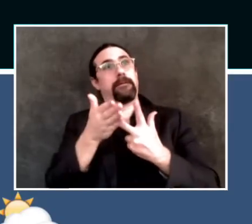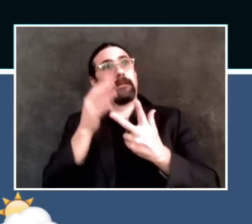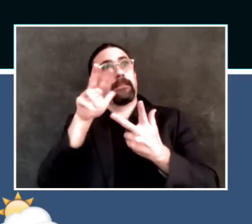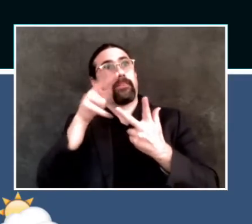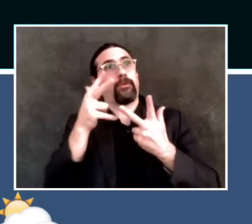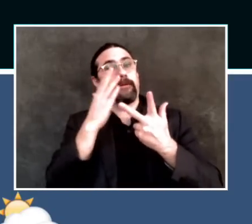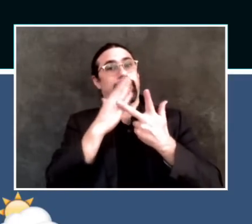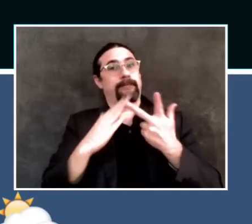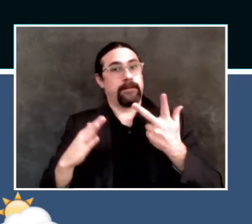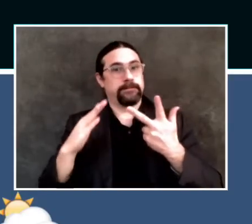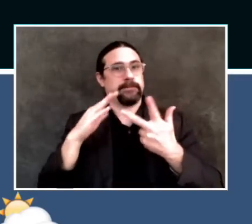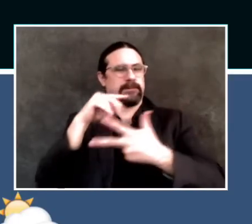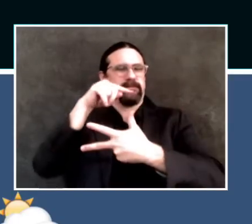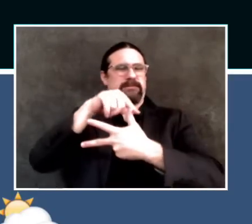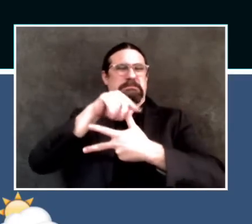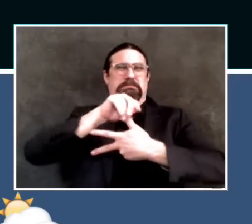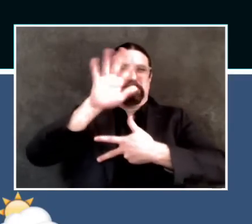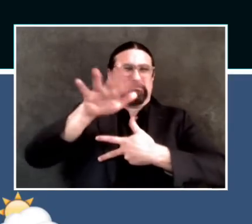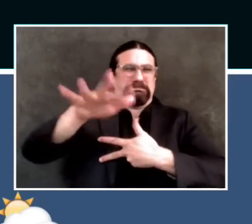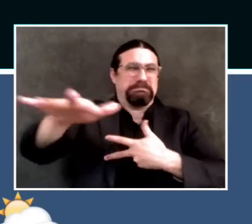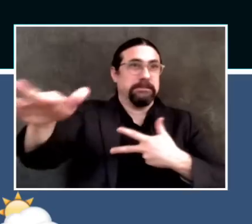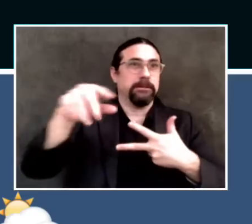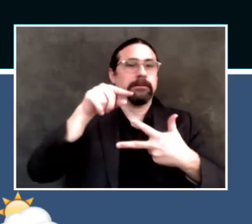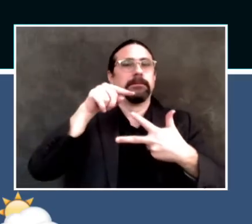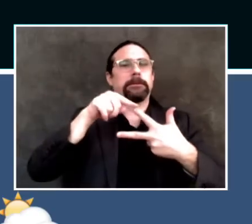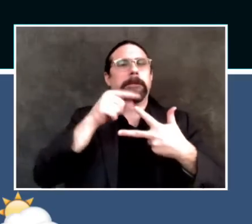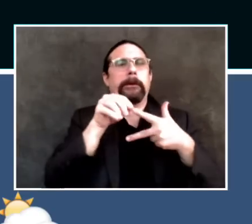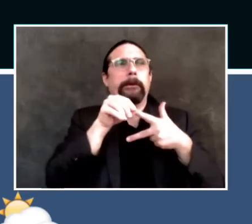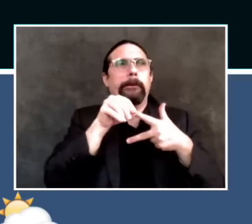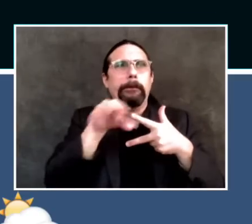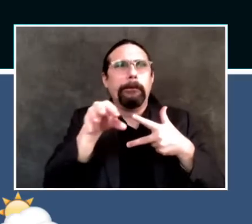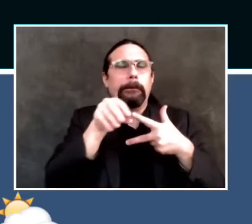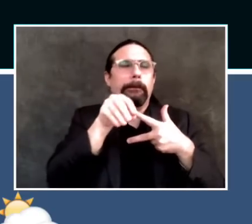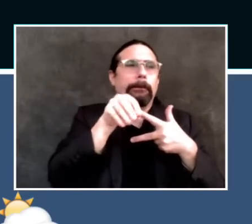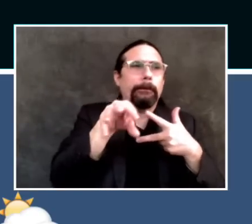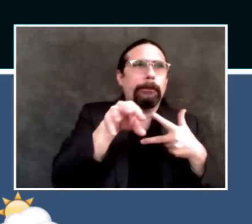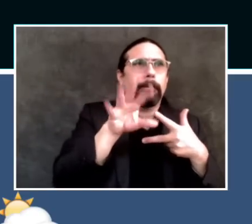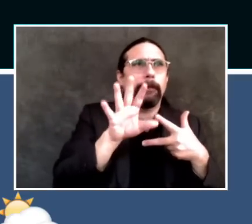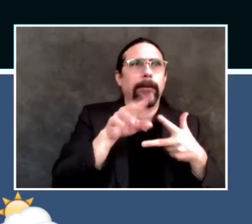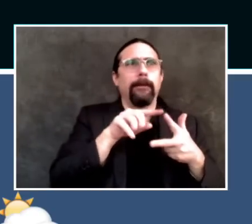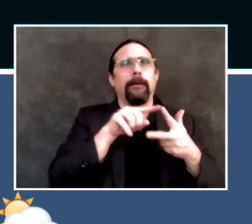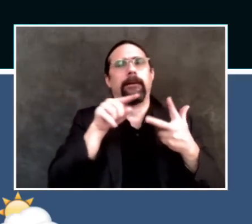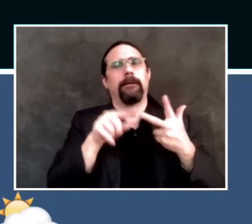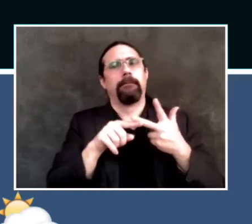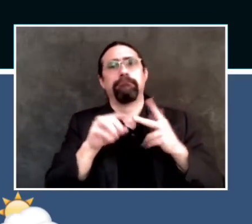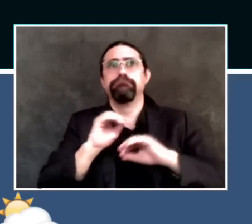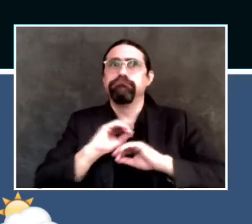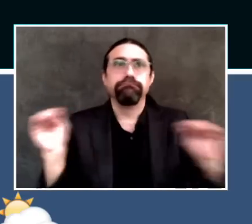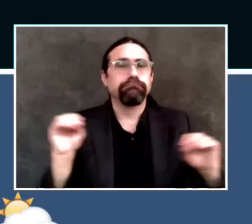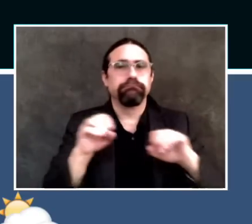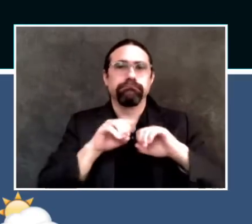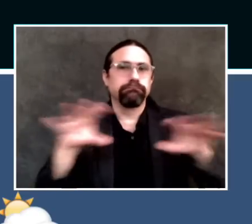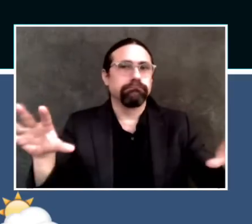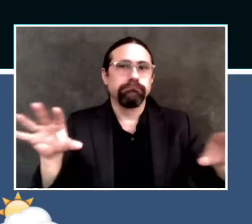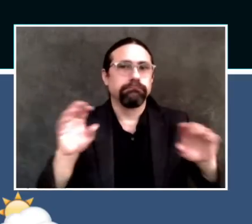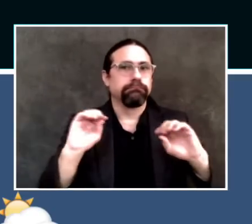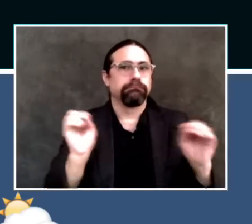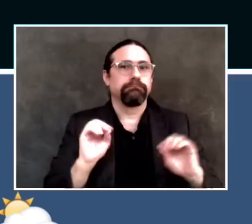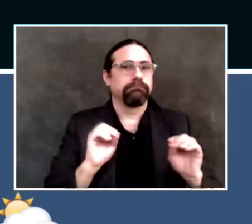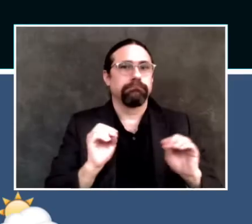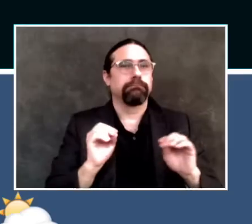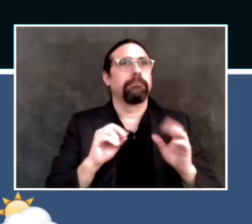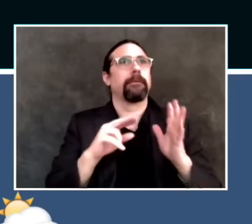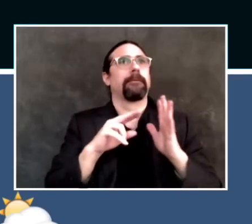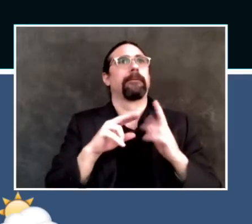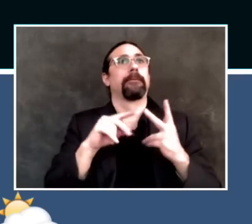always being vigilant, always guarding against the resurgence, always realizing we're up against a very ferocious and clever enemy in the